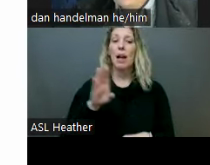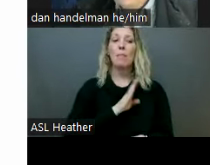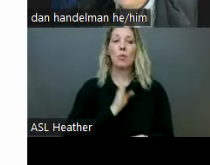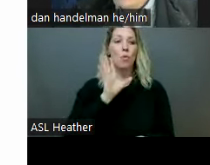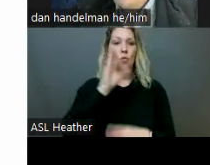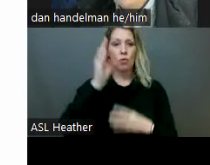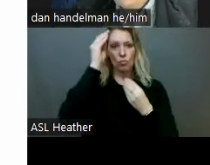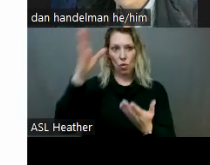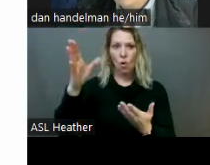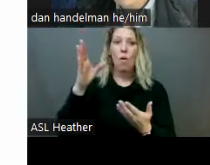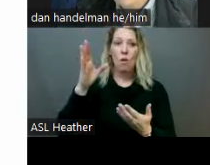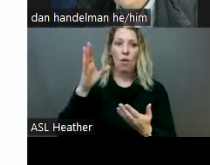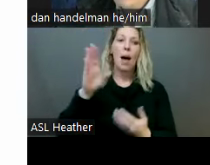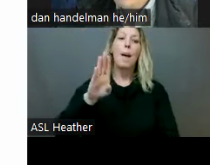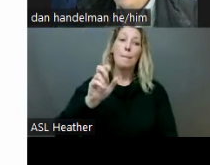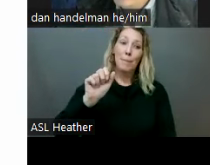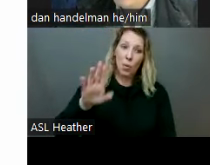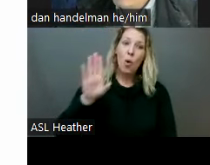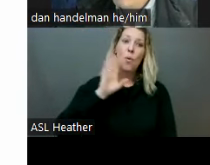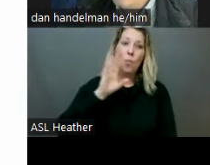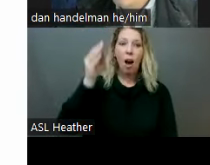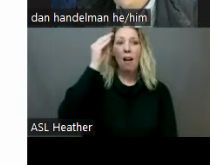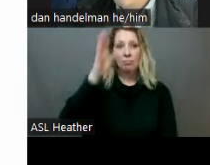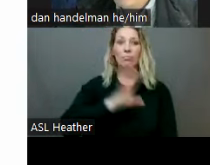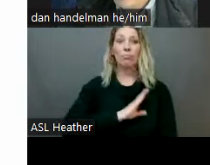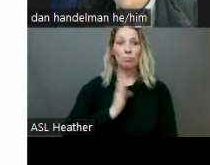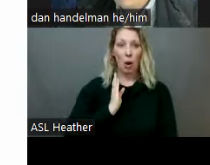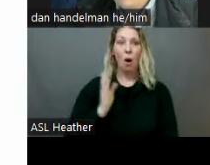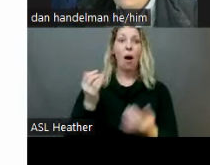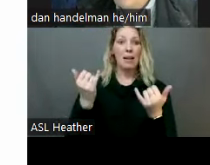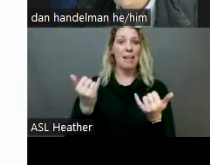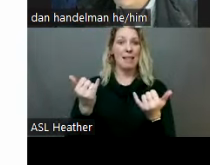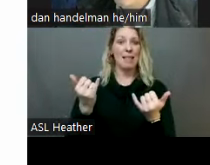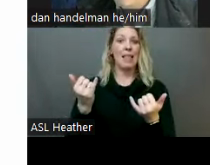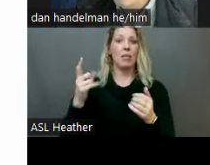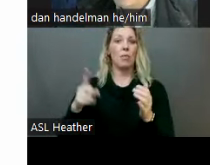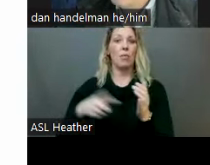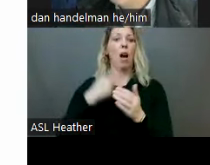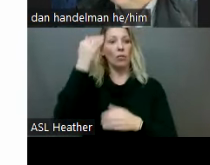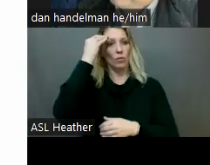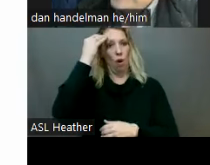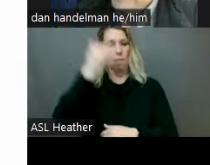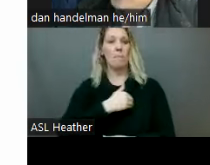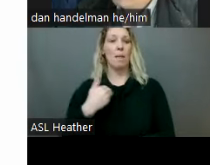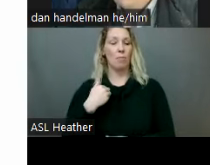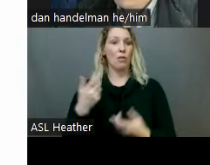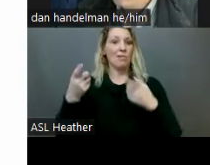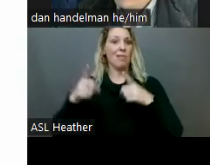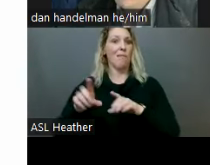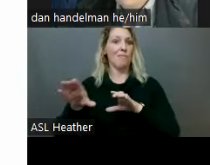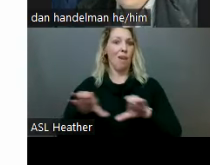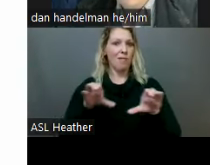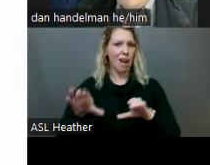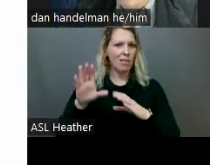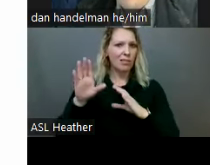board immediately upon their knowledge that a member is engaged in conduct that may be subject to criminal and or administrative investigation. I think there's supposed to be a footnote